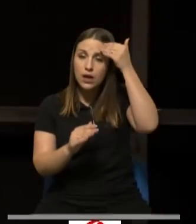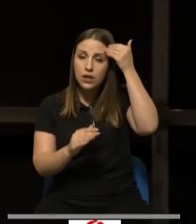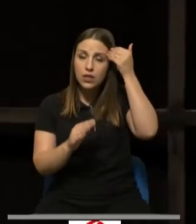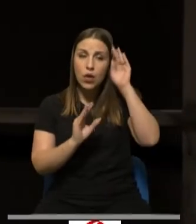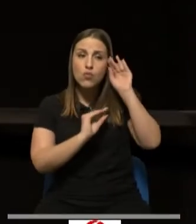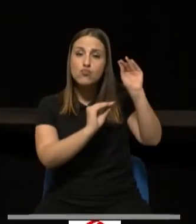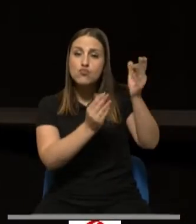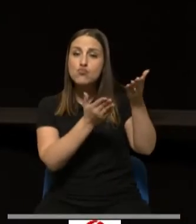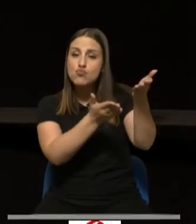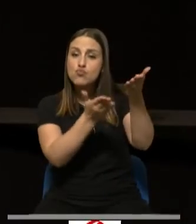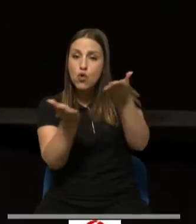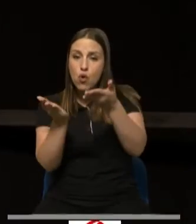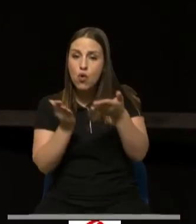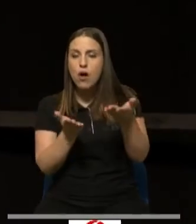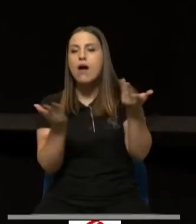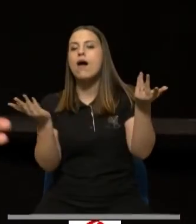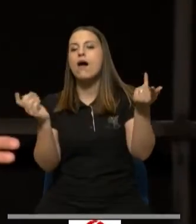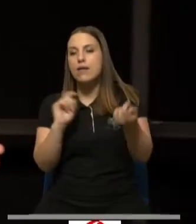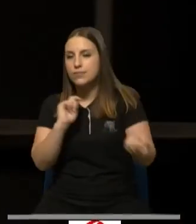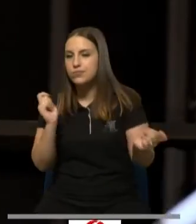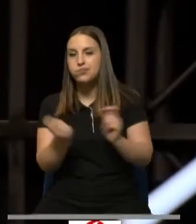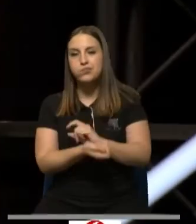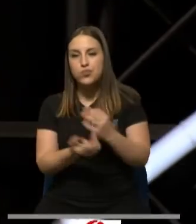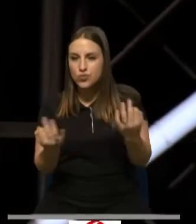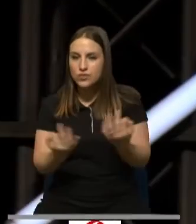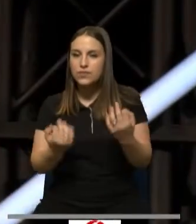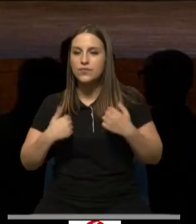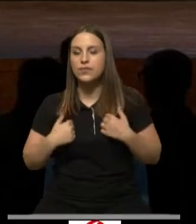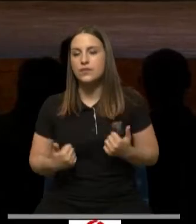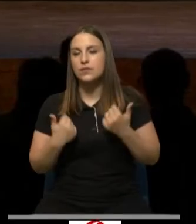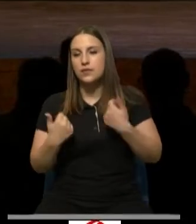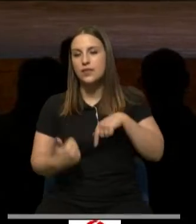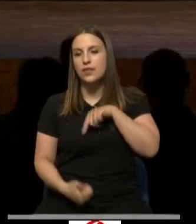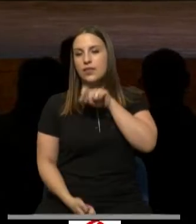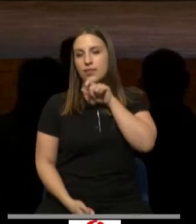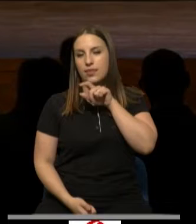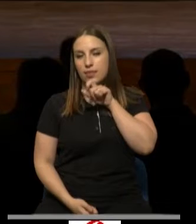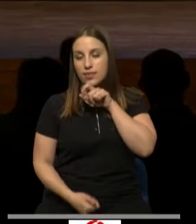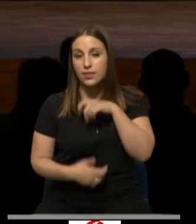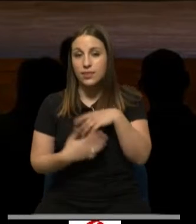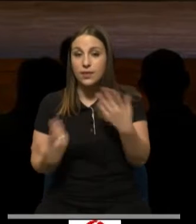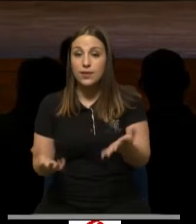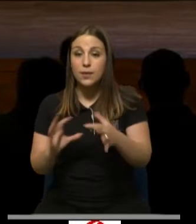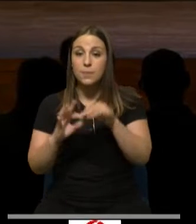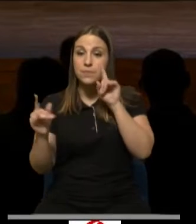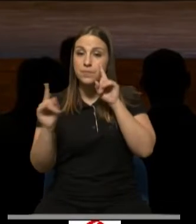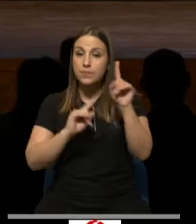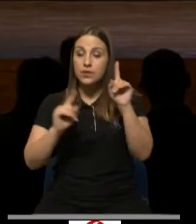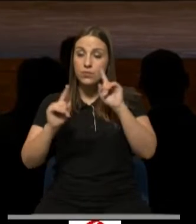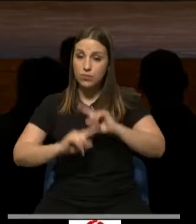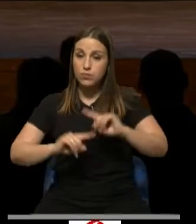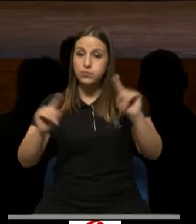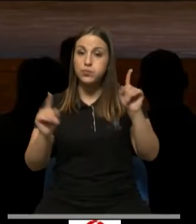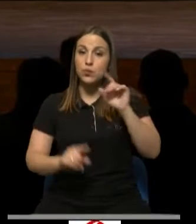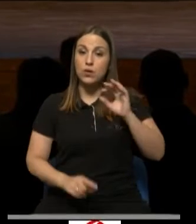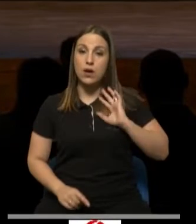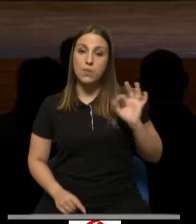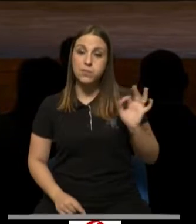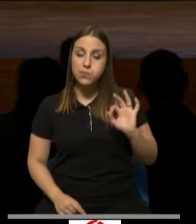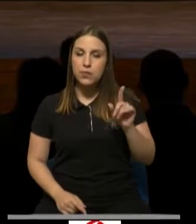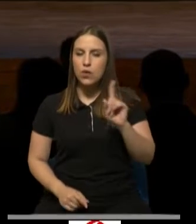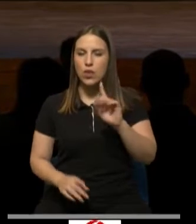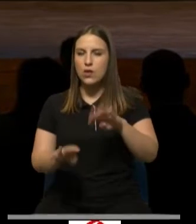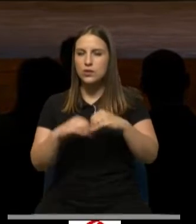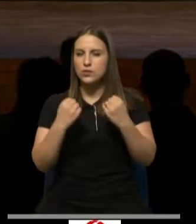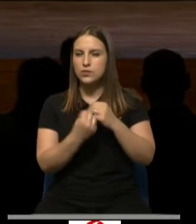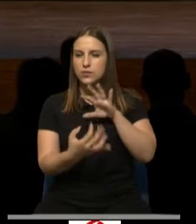help the elderly and change the attitude of the youngs, we're going to be able to change our cities. Free public